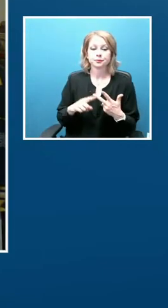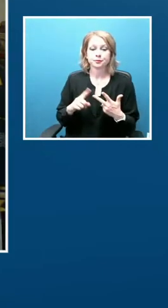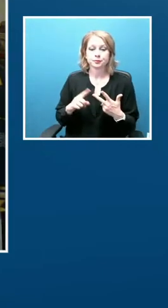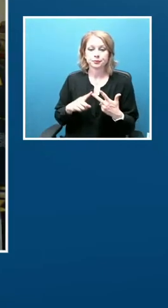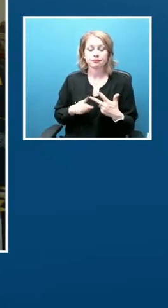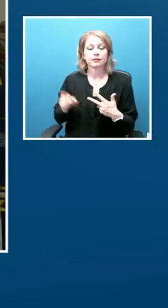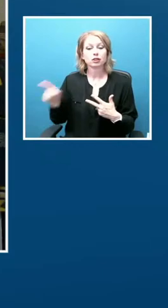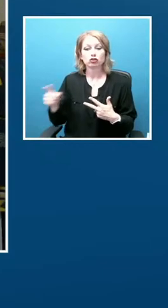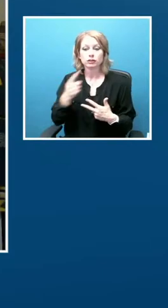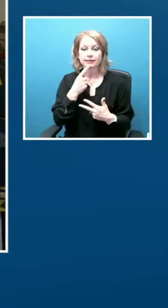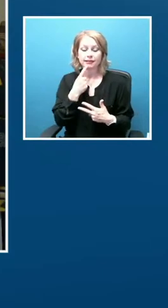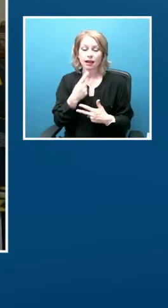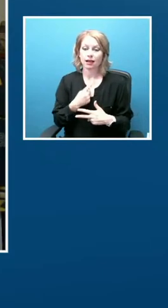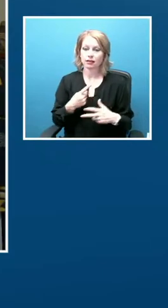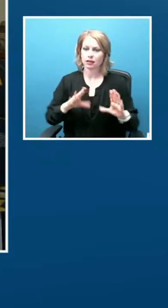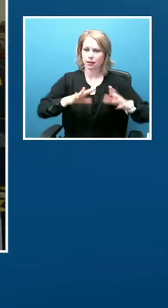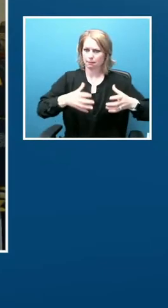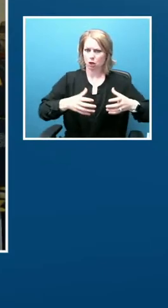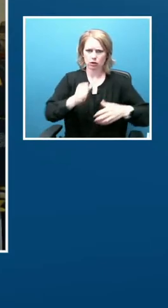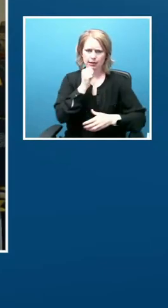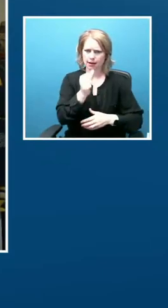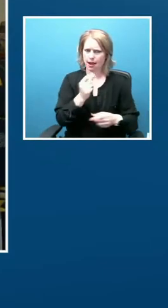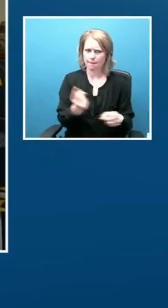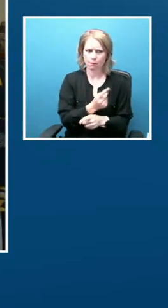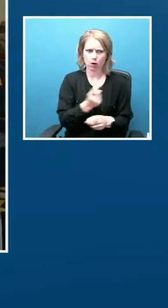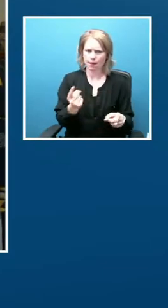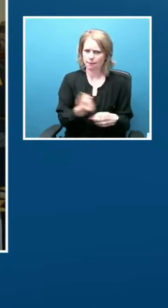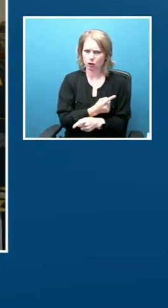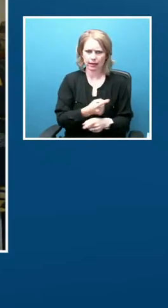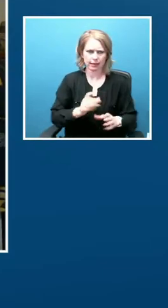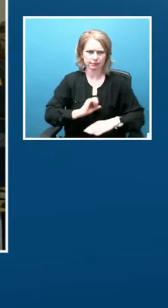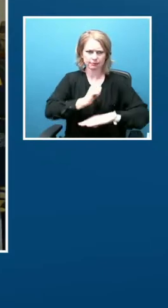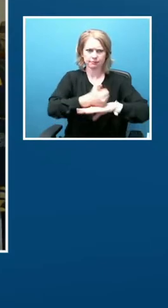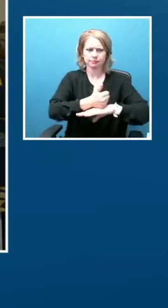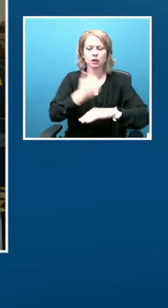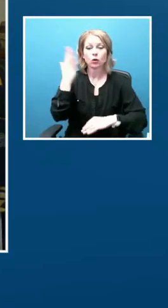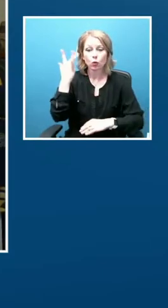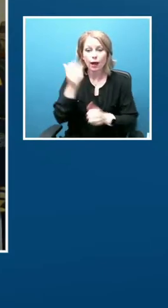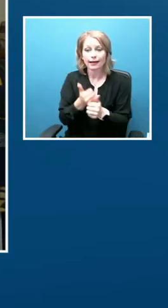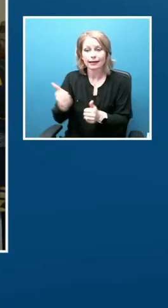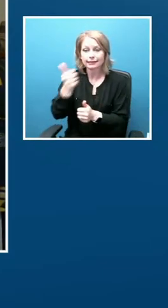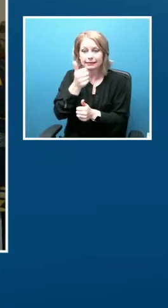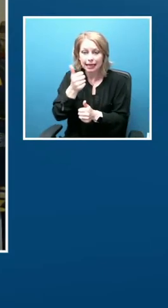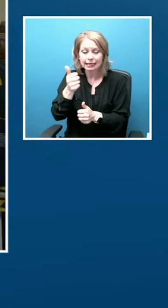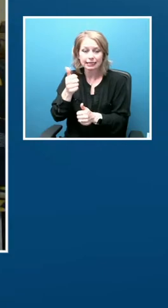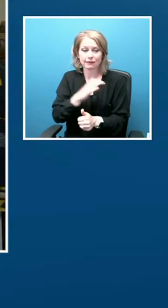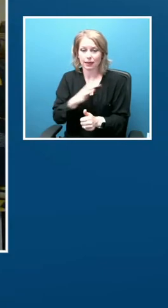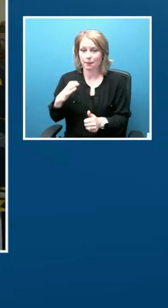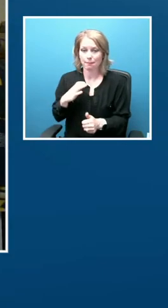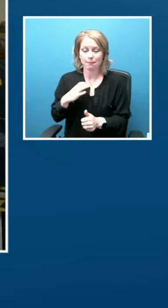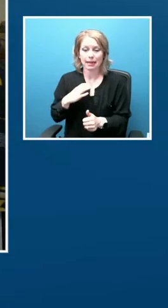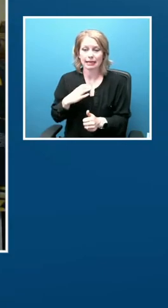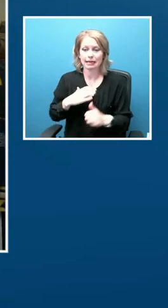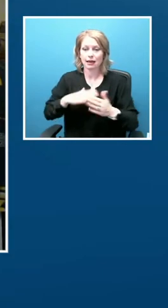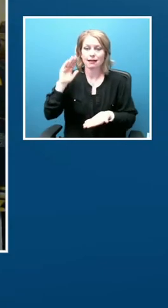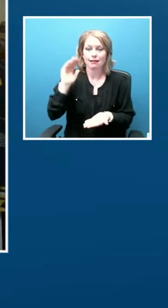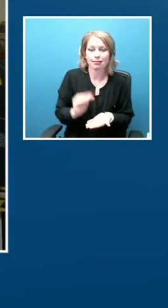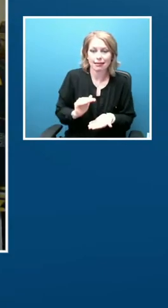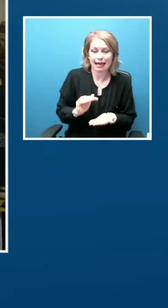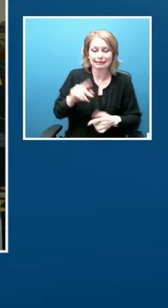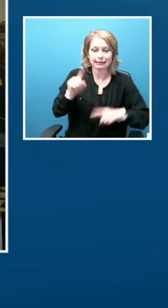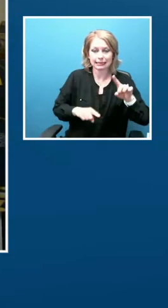was not properly constituted because the executive committee had fewer diverse members than their community's presence